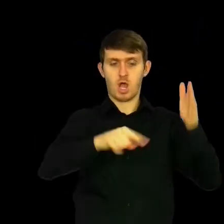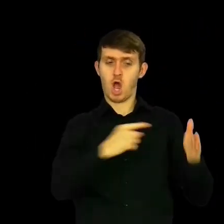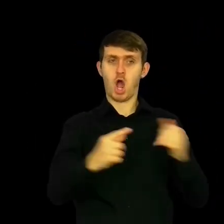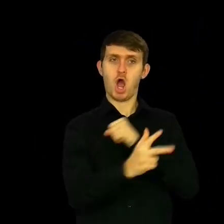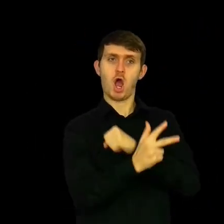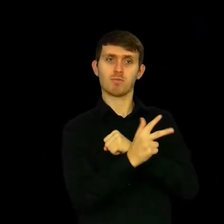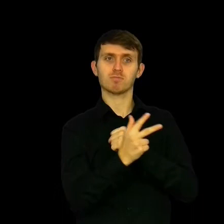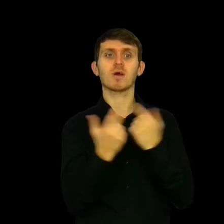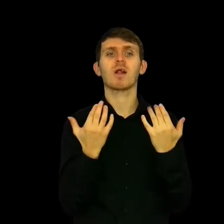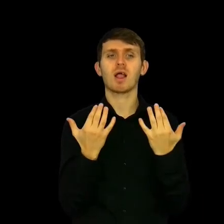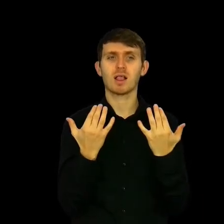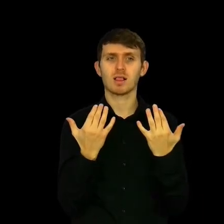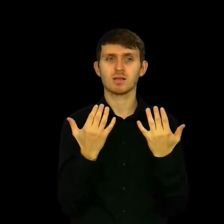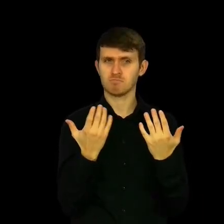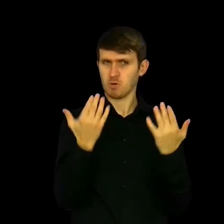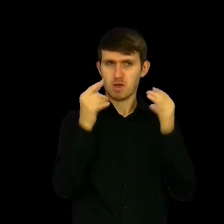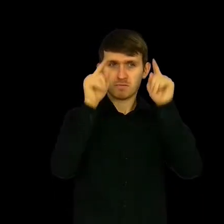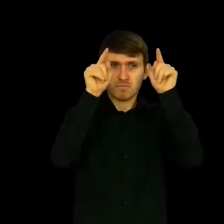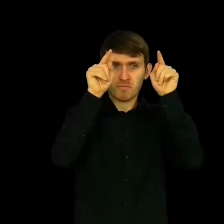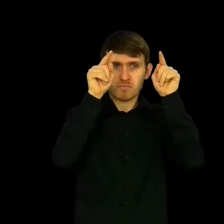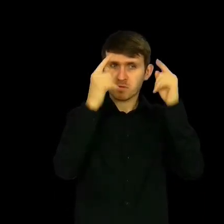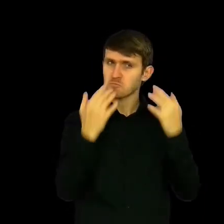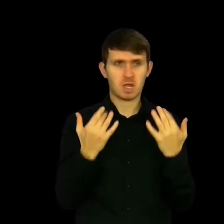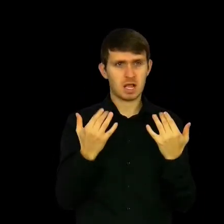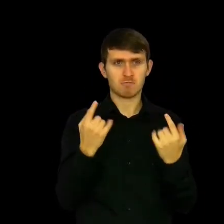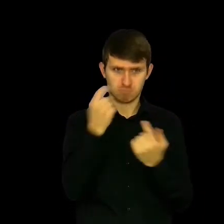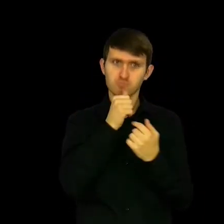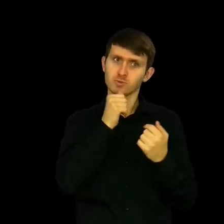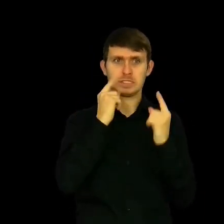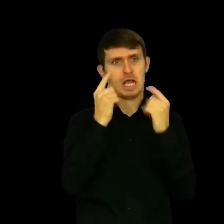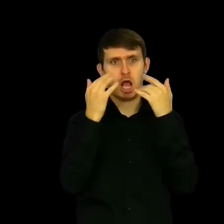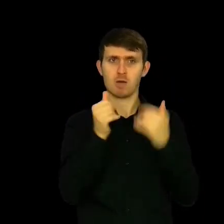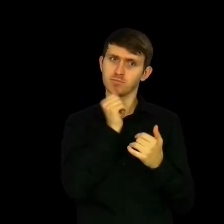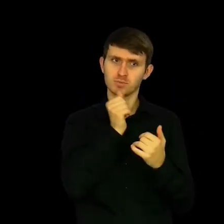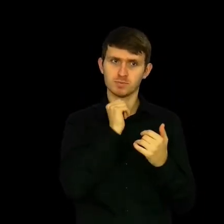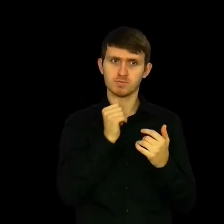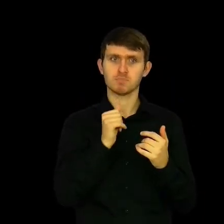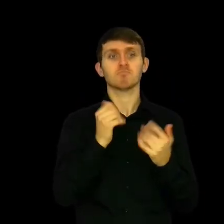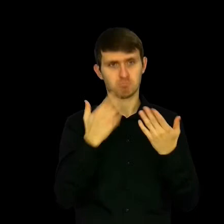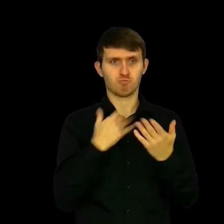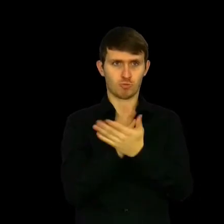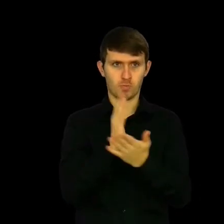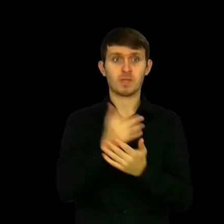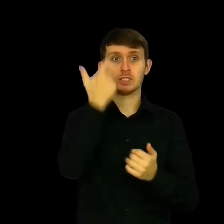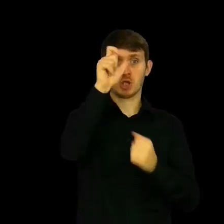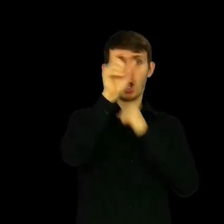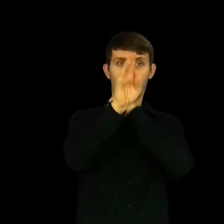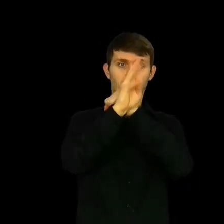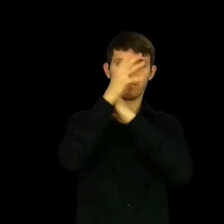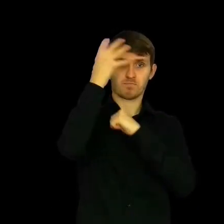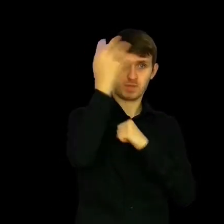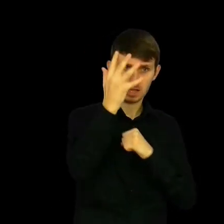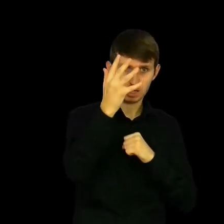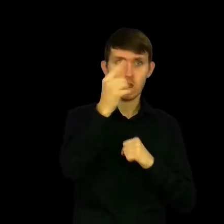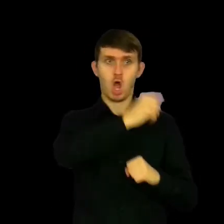8? Well, 195 minus 8, let's see, 15 minus 8 is 17. So 195 minus